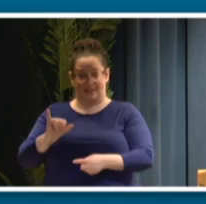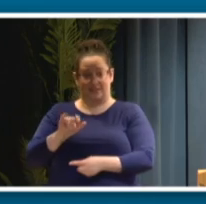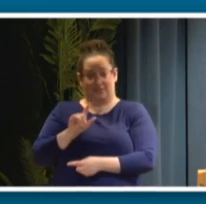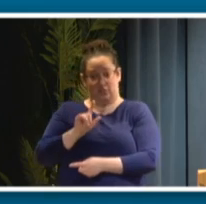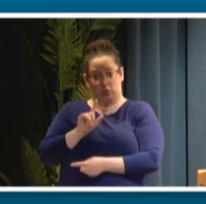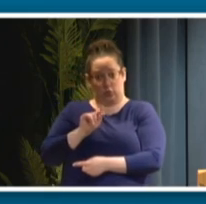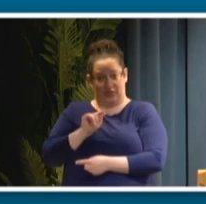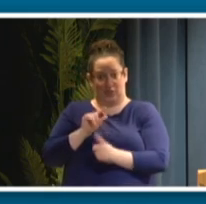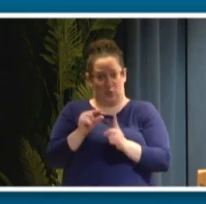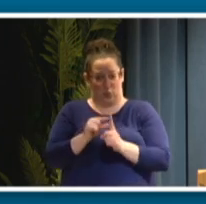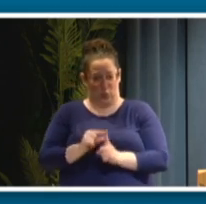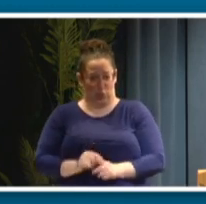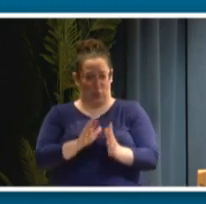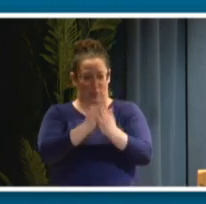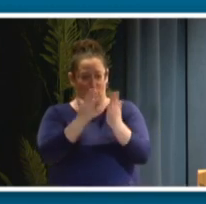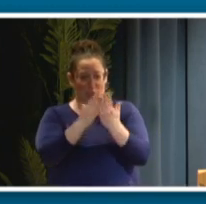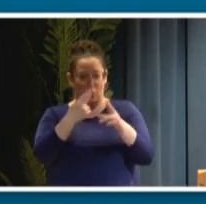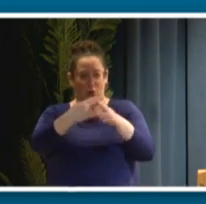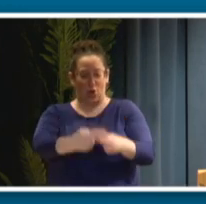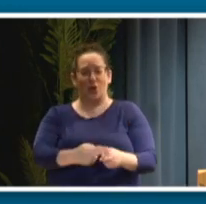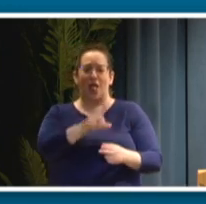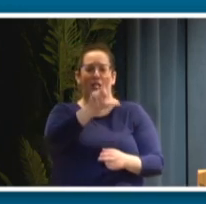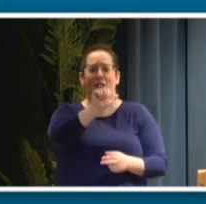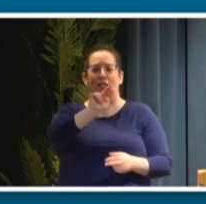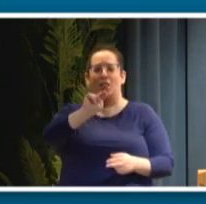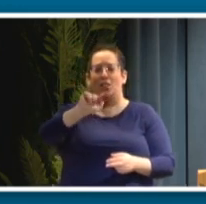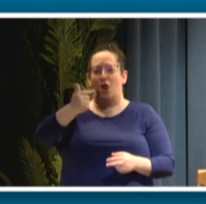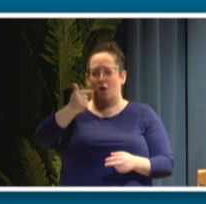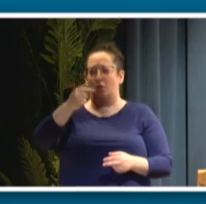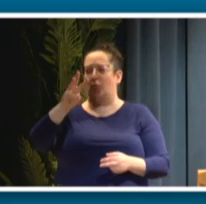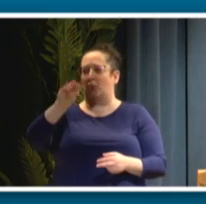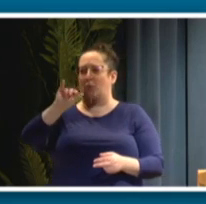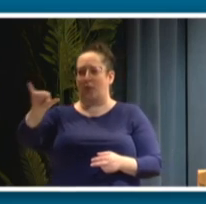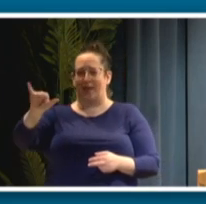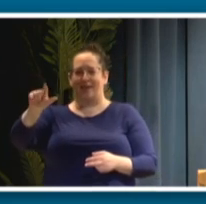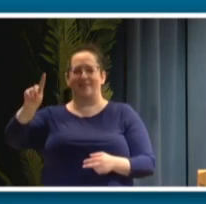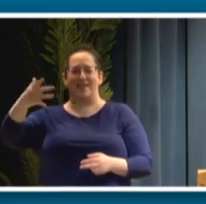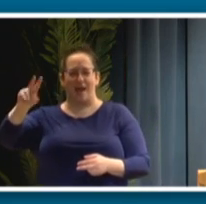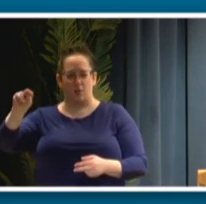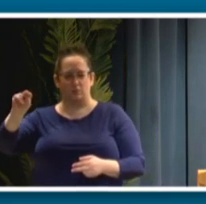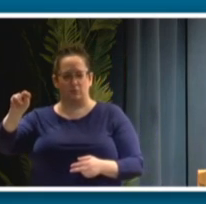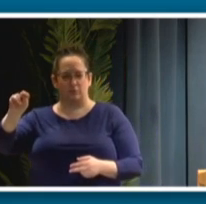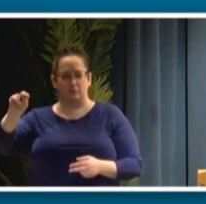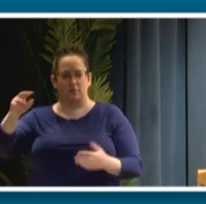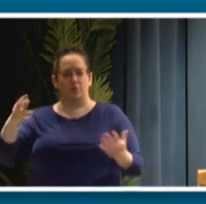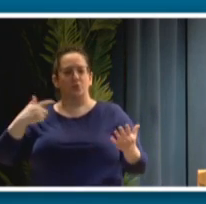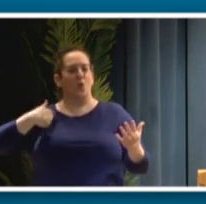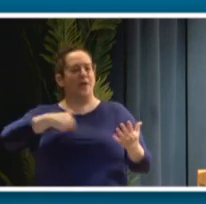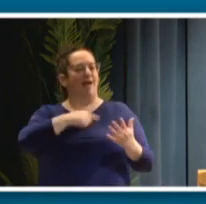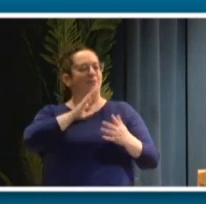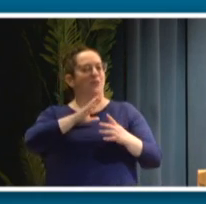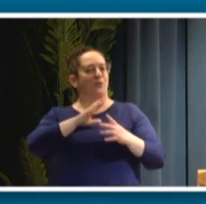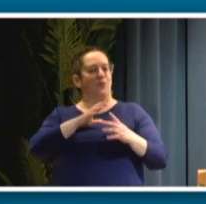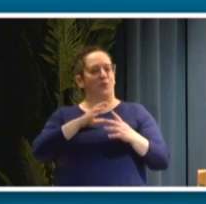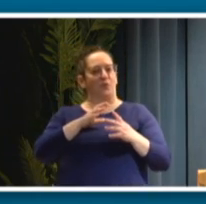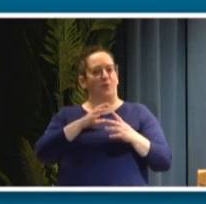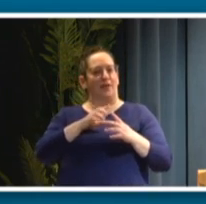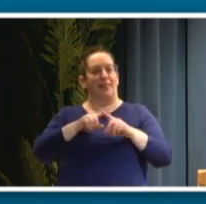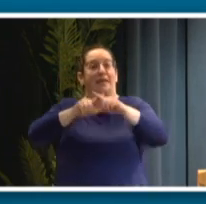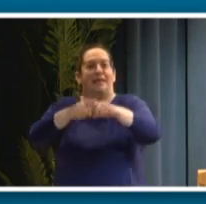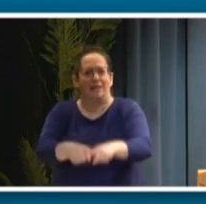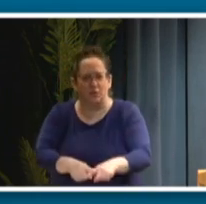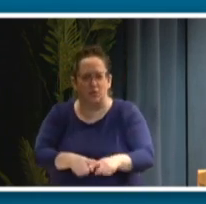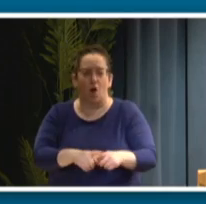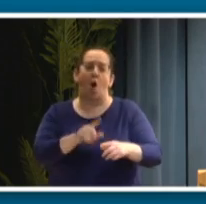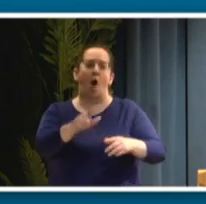Way Down, right? Like, yeah. There are ways for us to do it, but I feel like we got to lean into the entertainment of reading. Right. But we be leaning into the